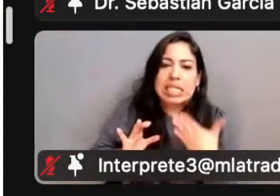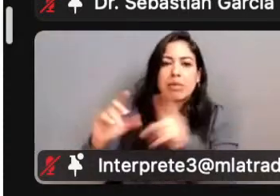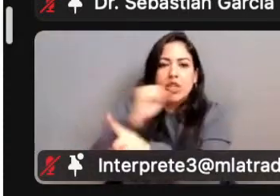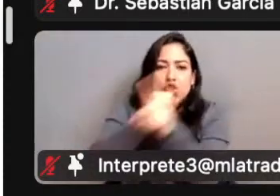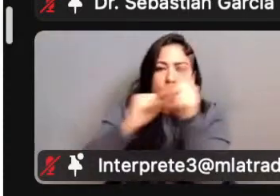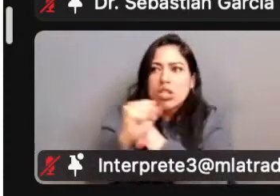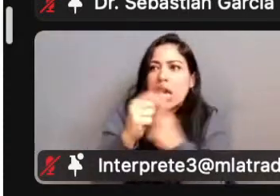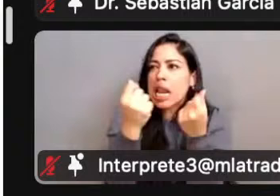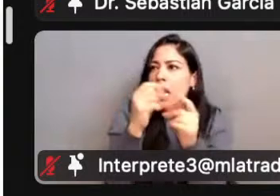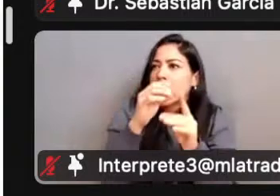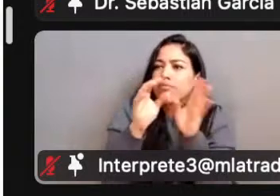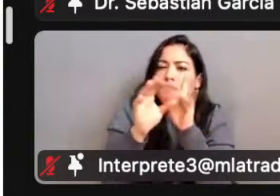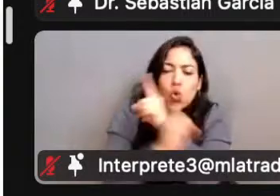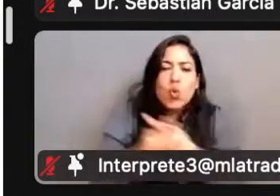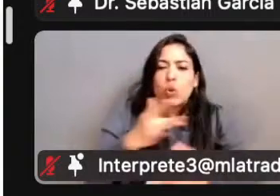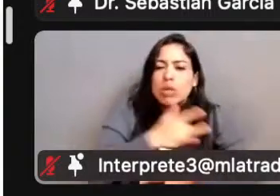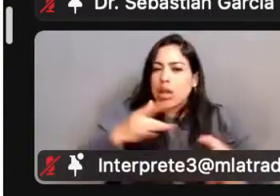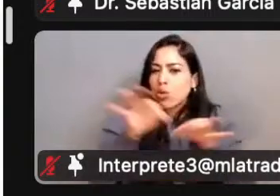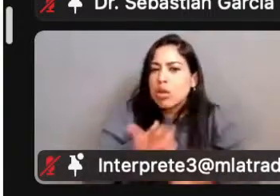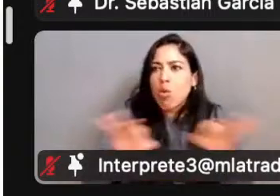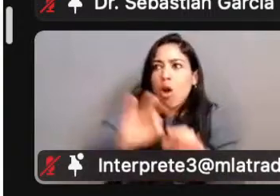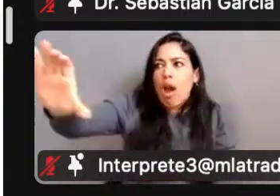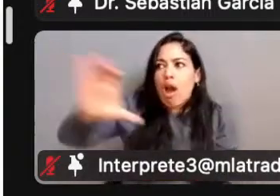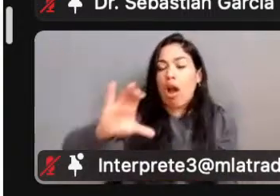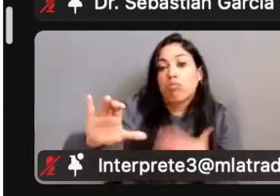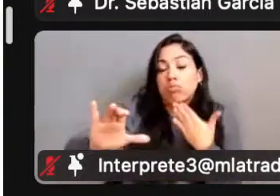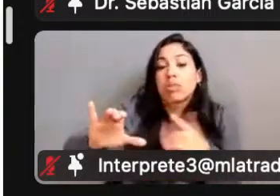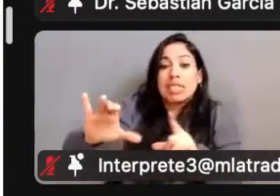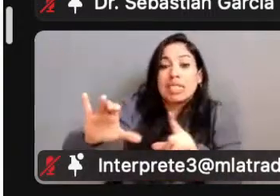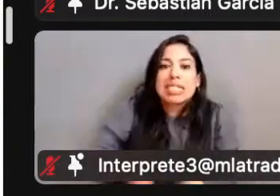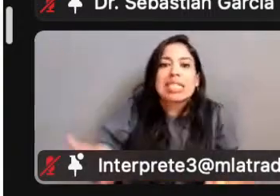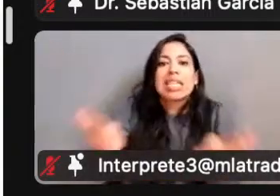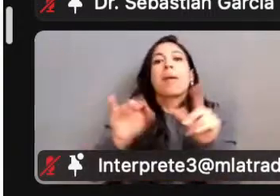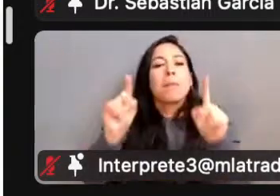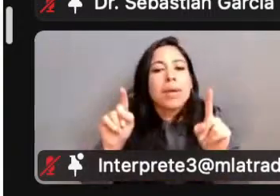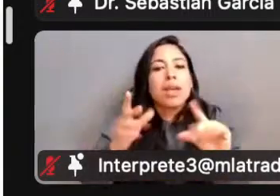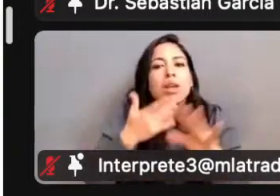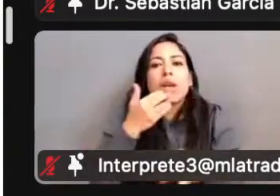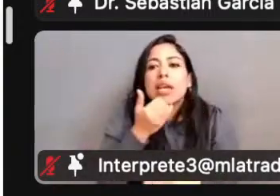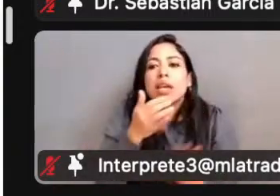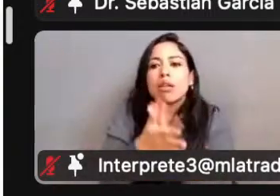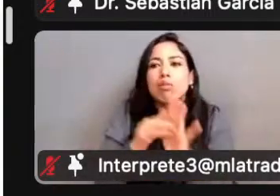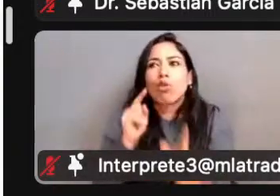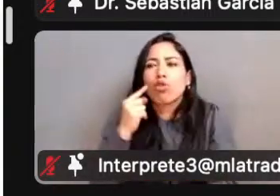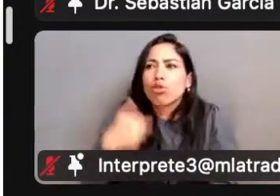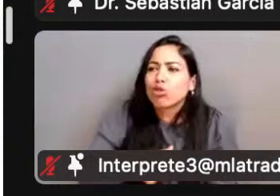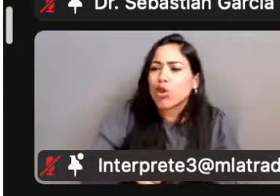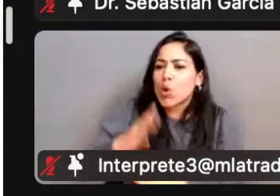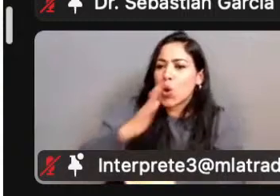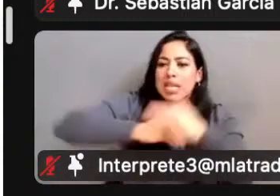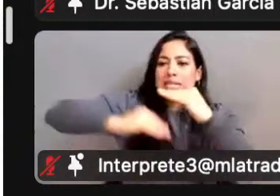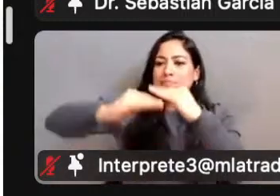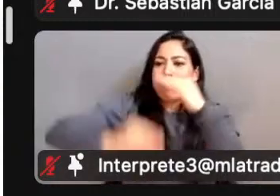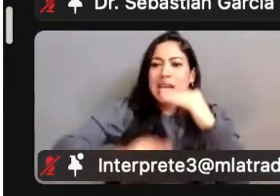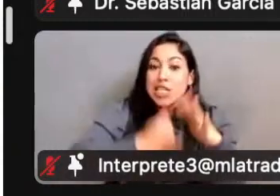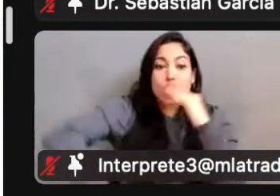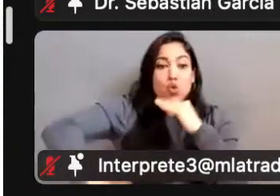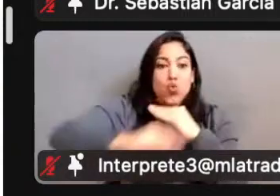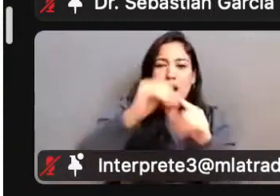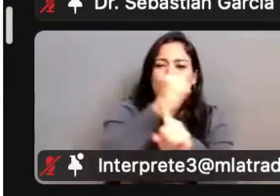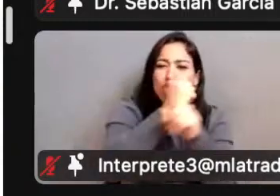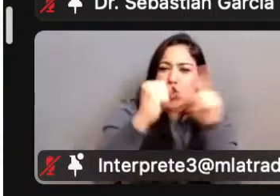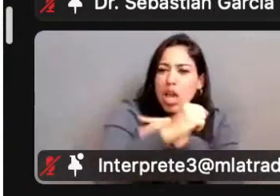fundamental social, economical determinant of health, to the extent that the inequalities are